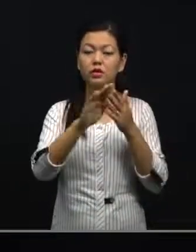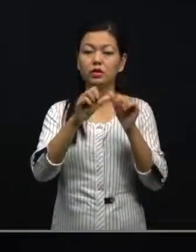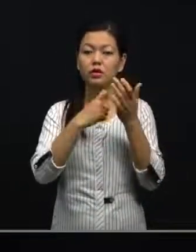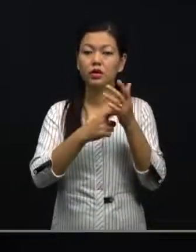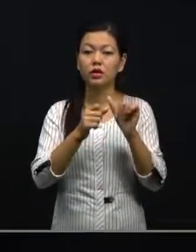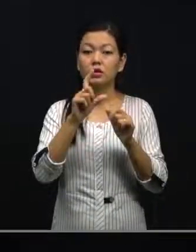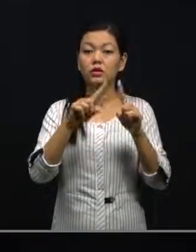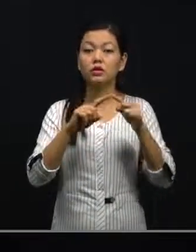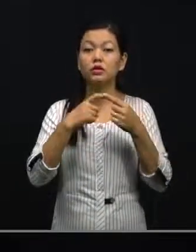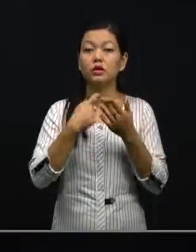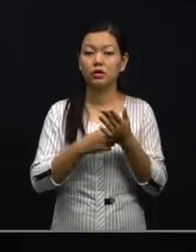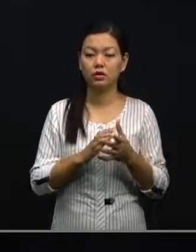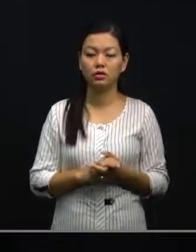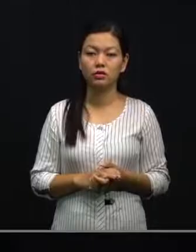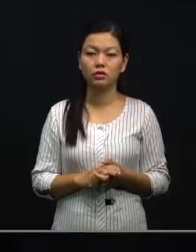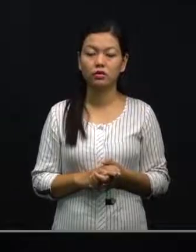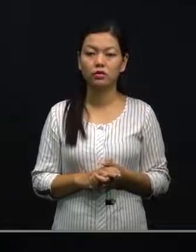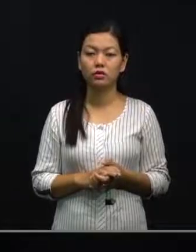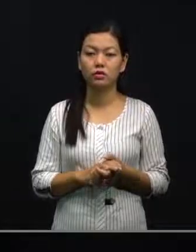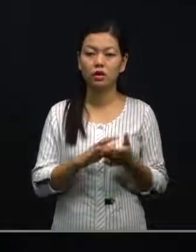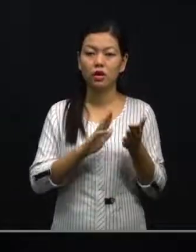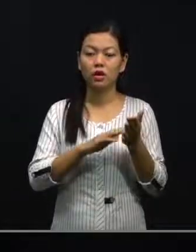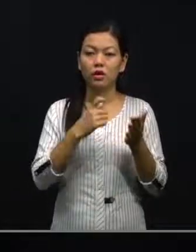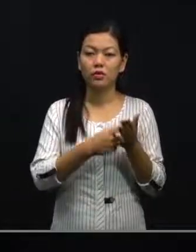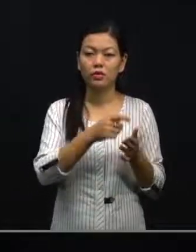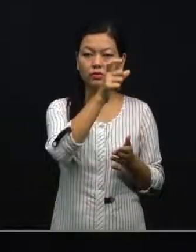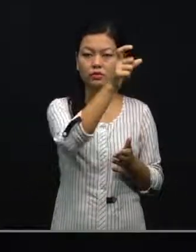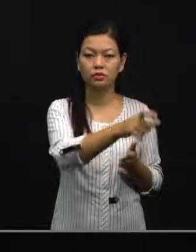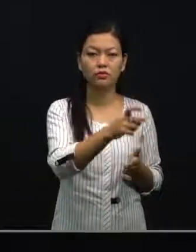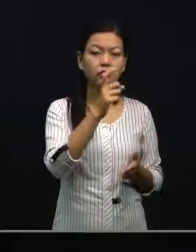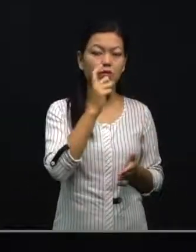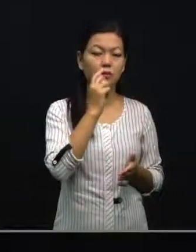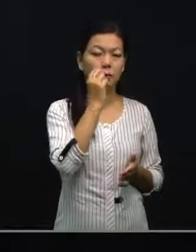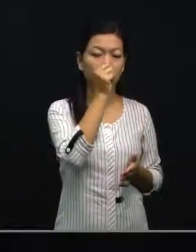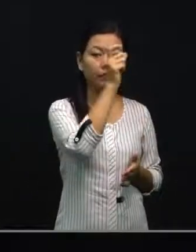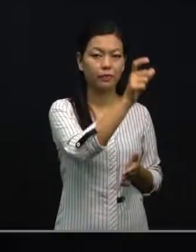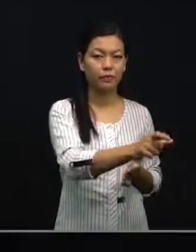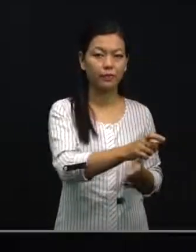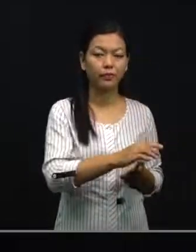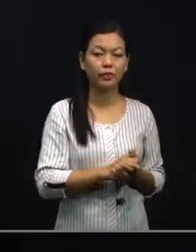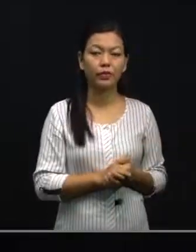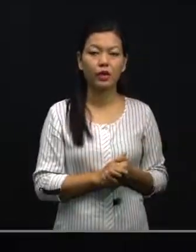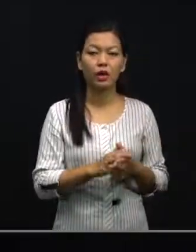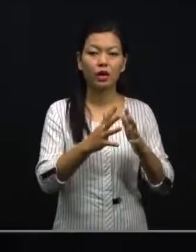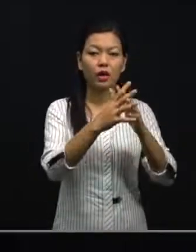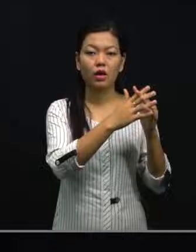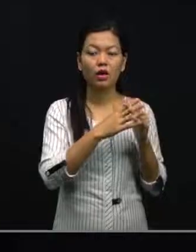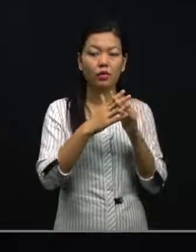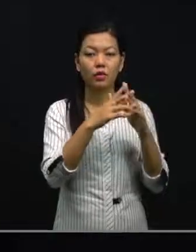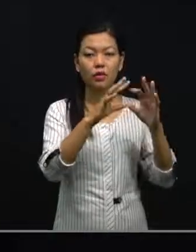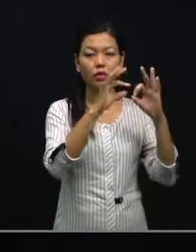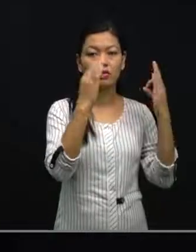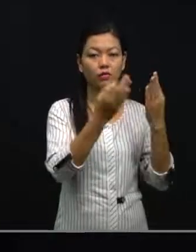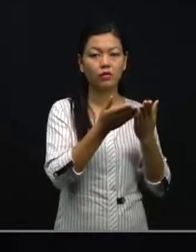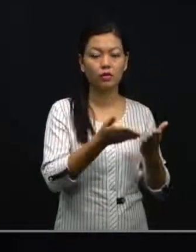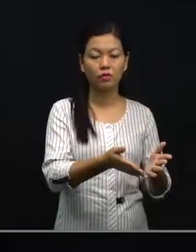B. Otis, who is the head of the family, who is the American, a perfect, again, American Republic, who is